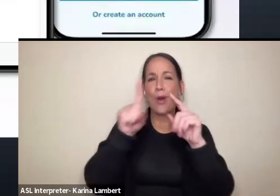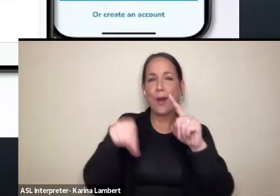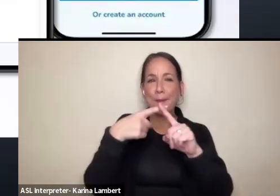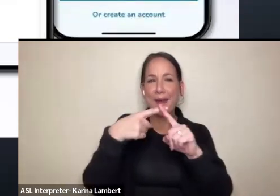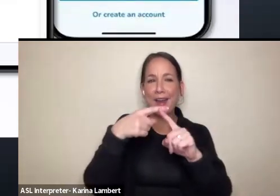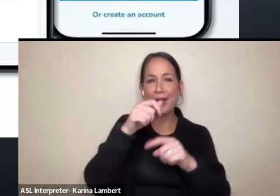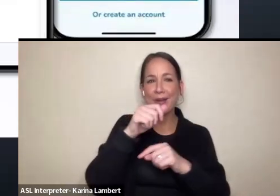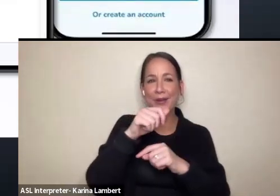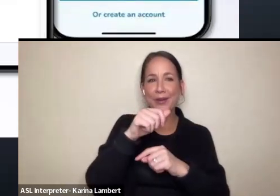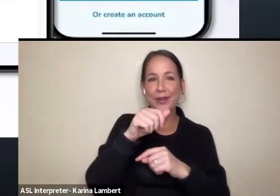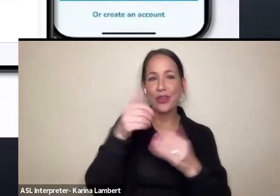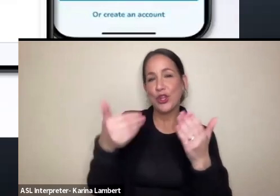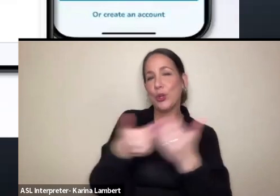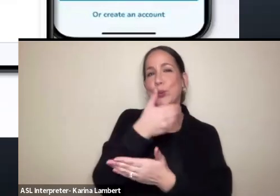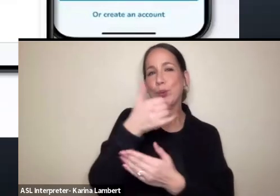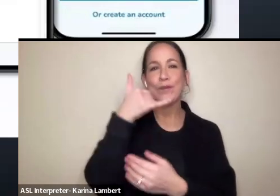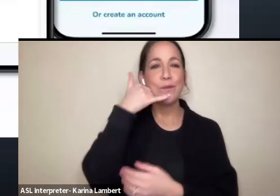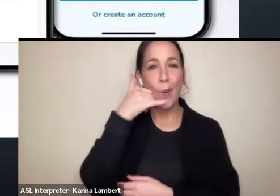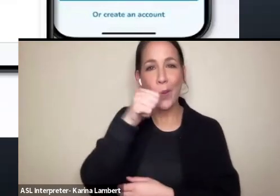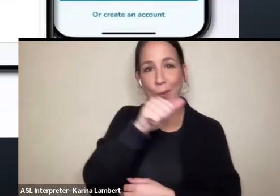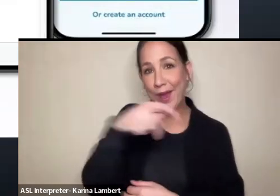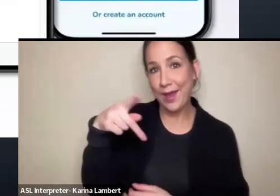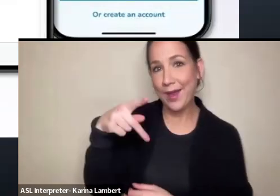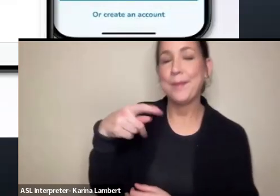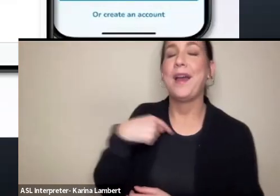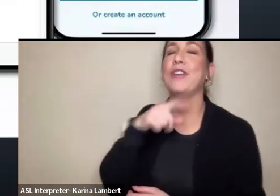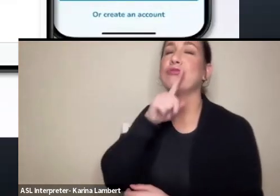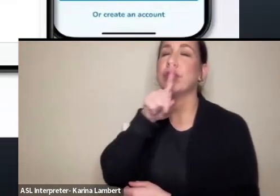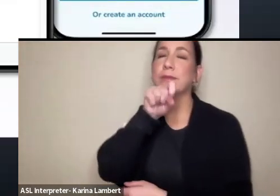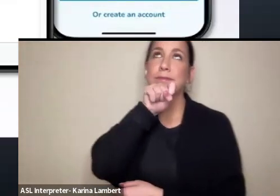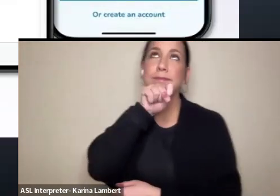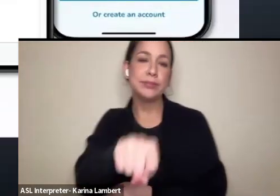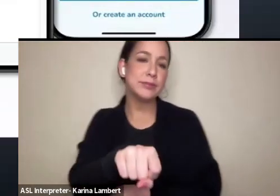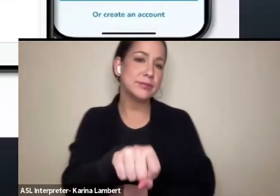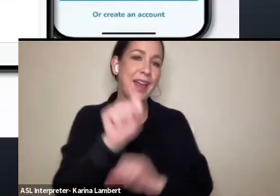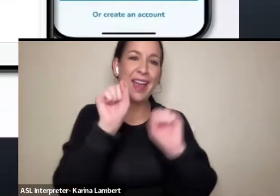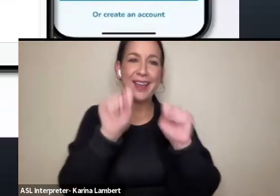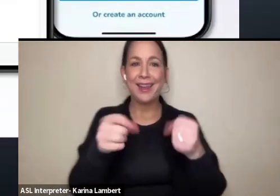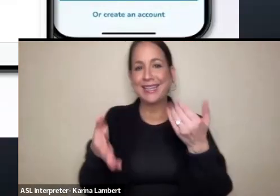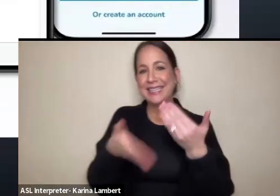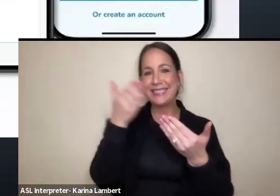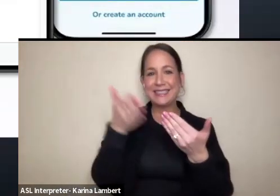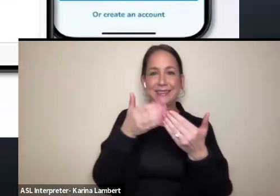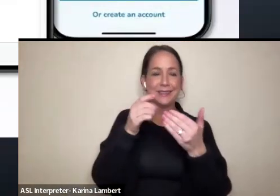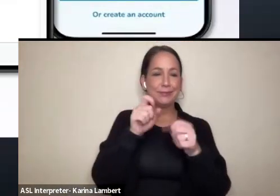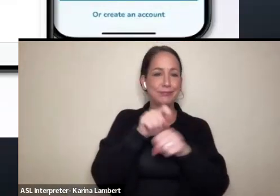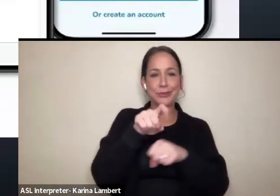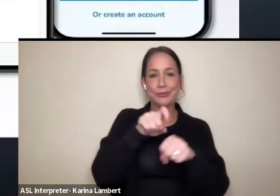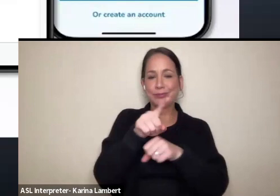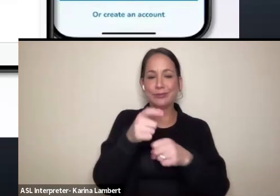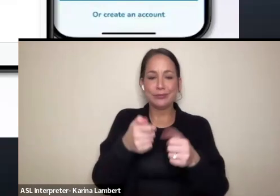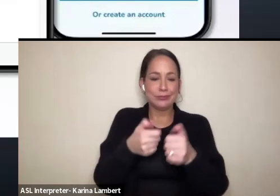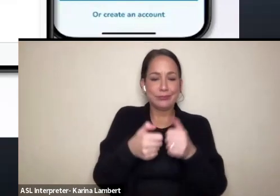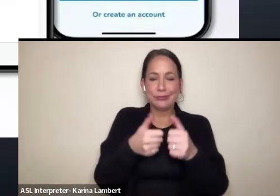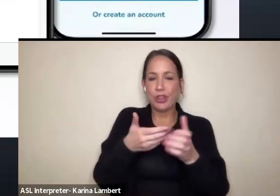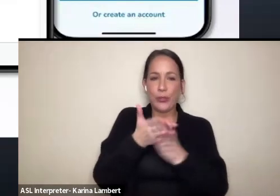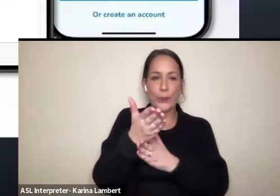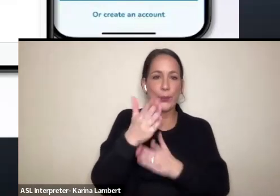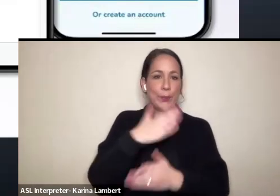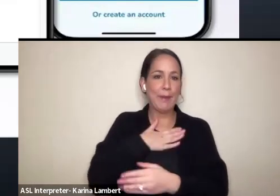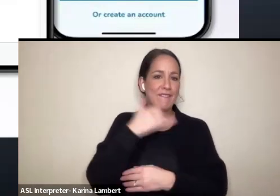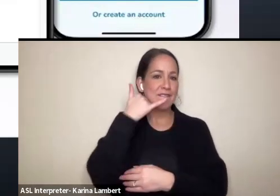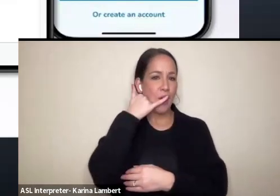The new mobile app, I really like it because I can just do things from my phone and it's really convenient. So we're just happy about